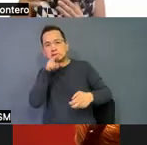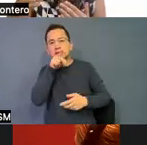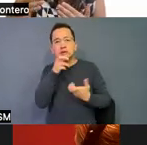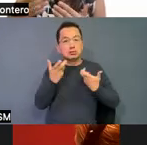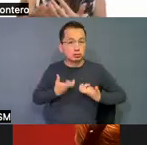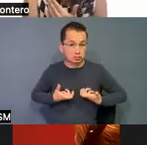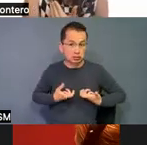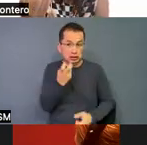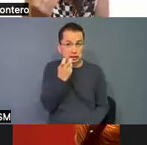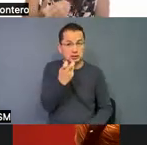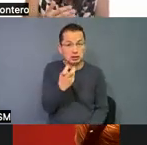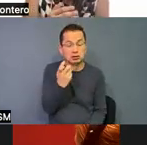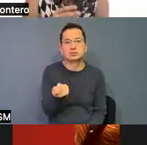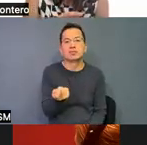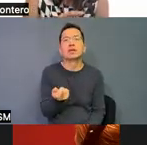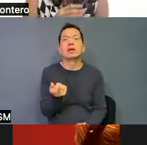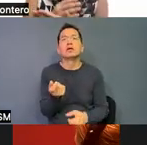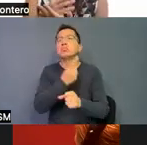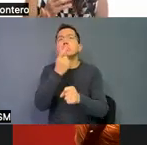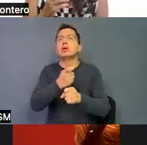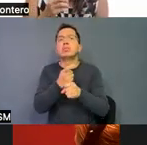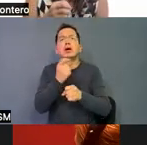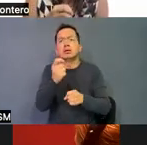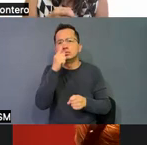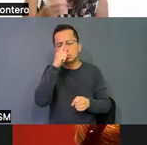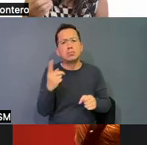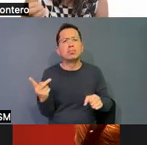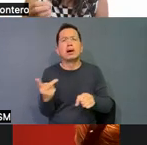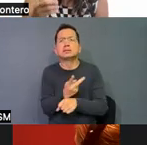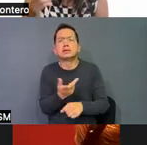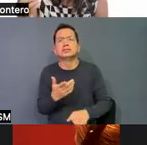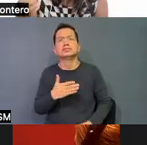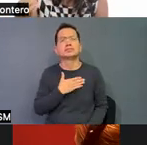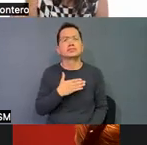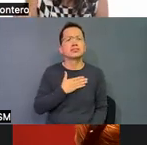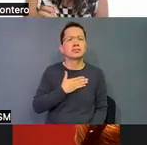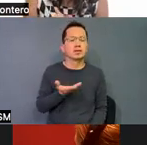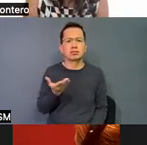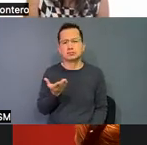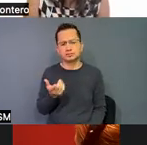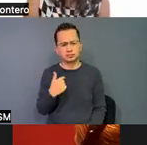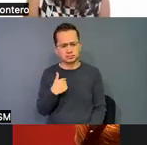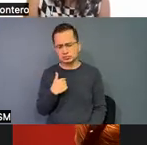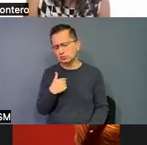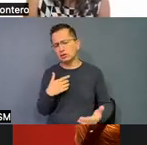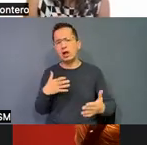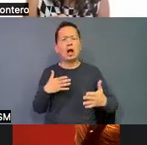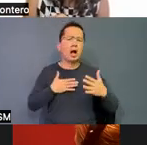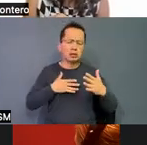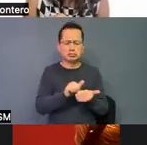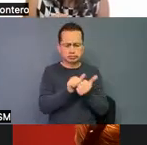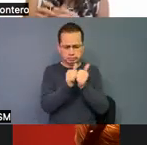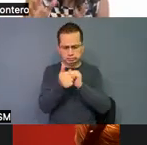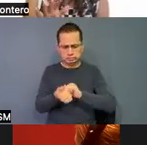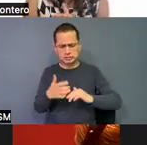the a step before there is actual manifestation of vicarious or secondary trauma. Burnout can